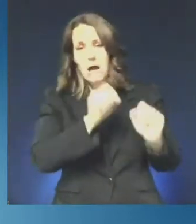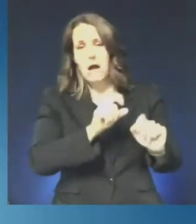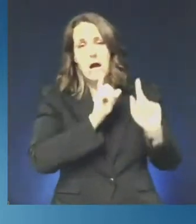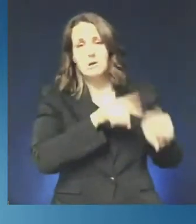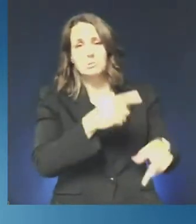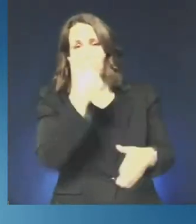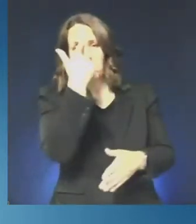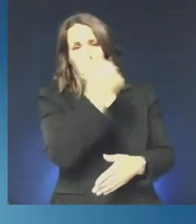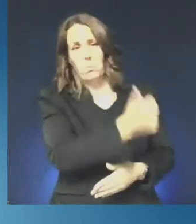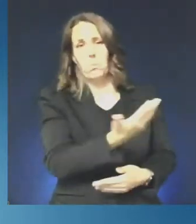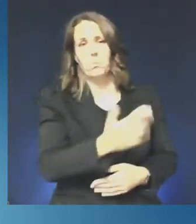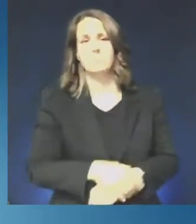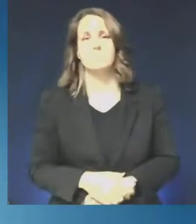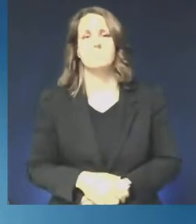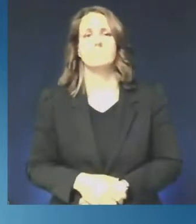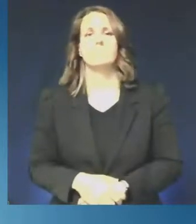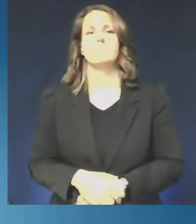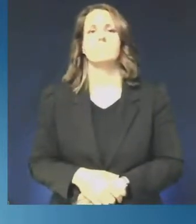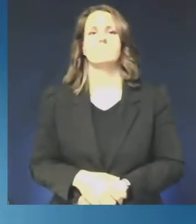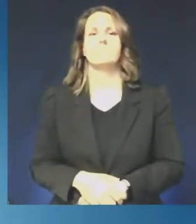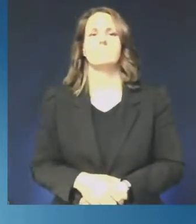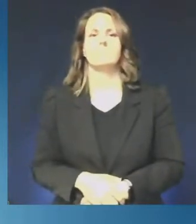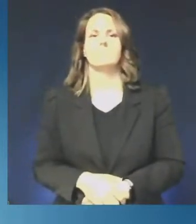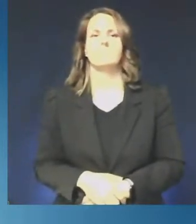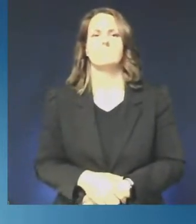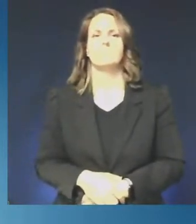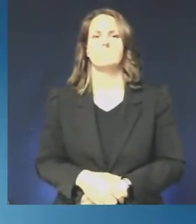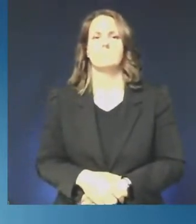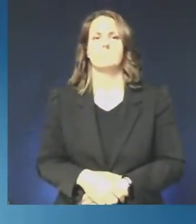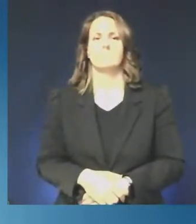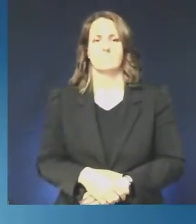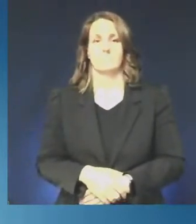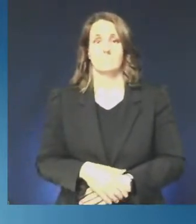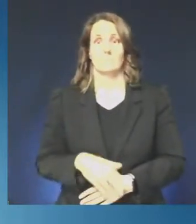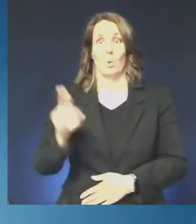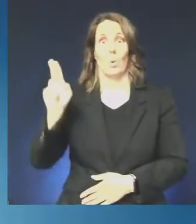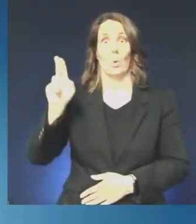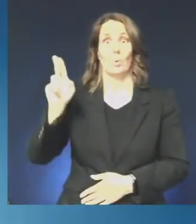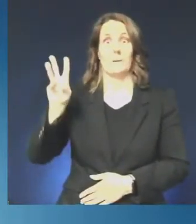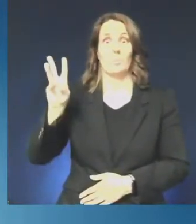is getting ready for the start of the school year. A number of students are coming into